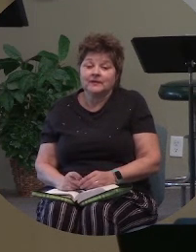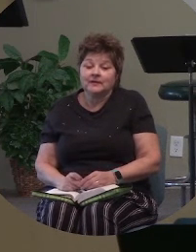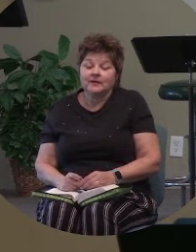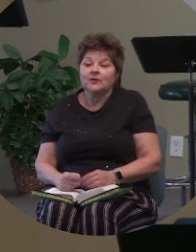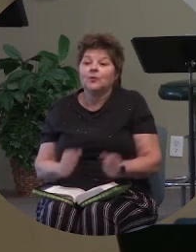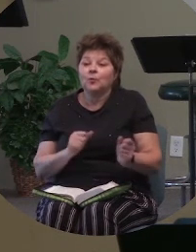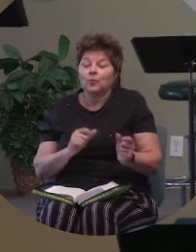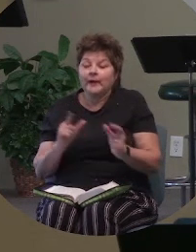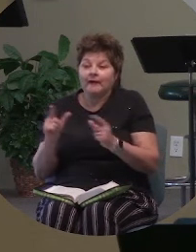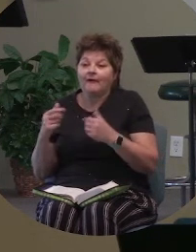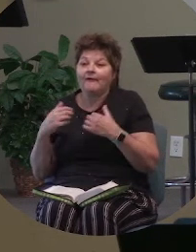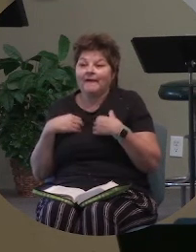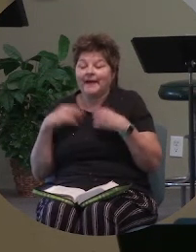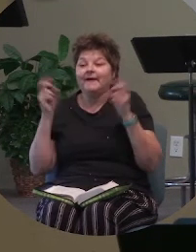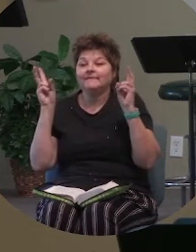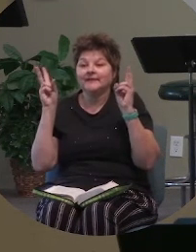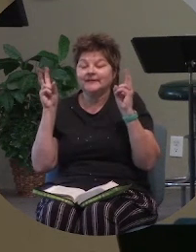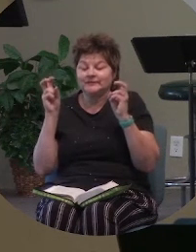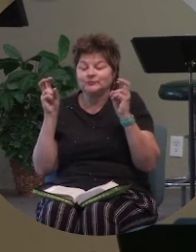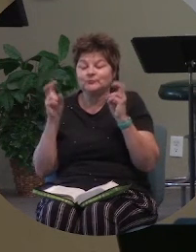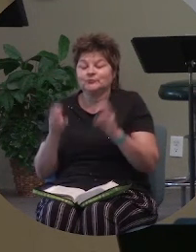We've all got issues.